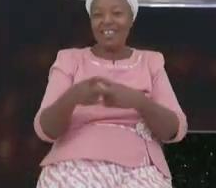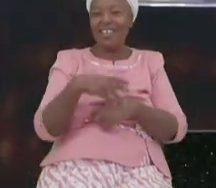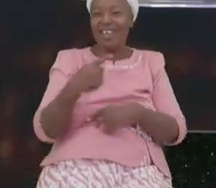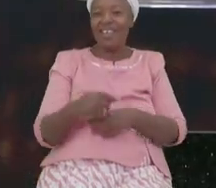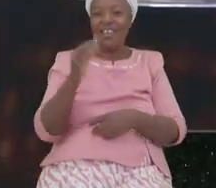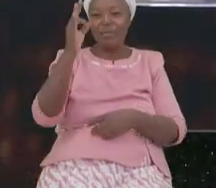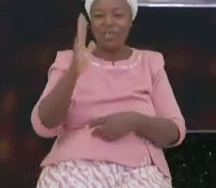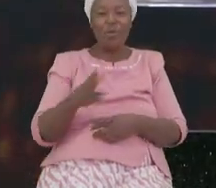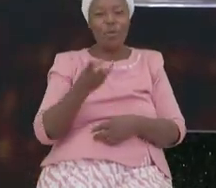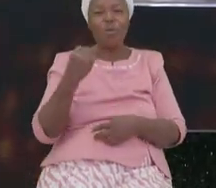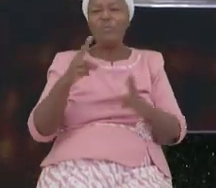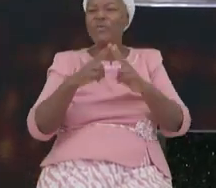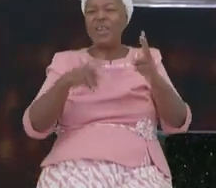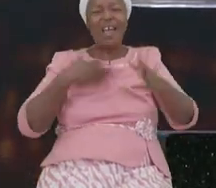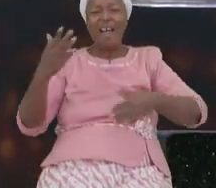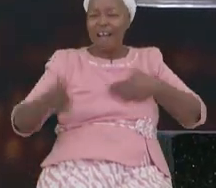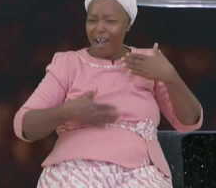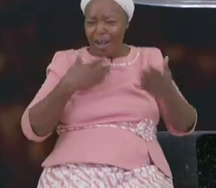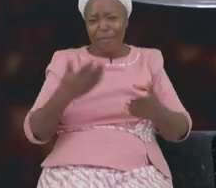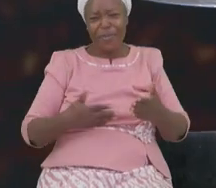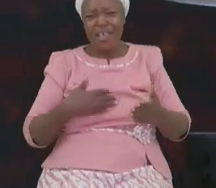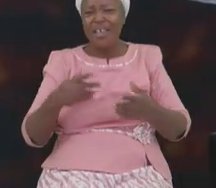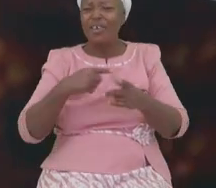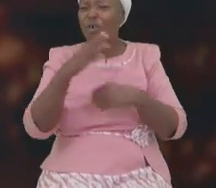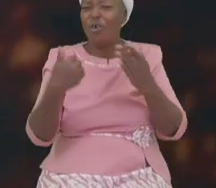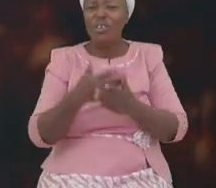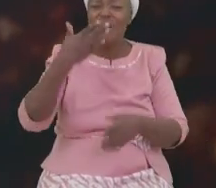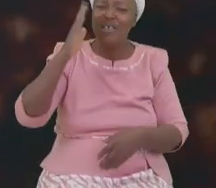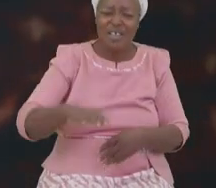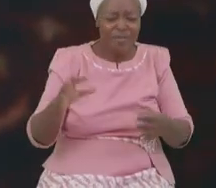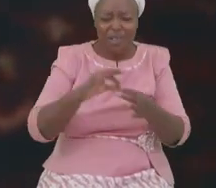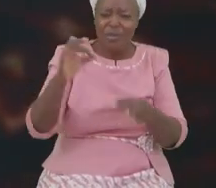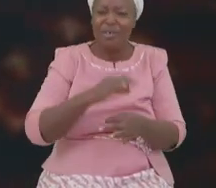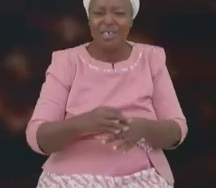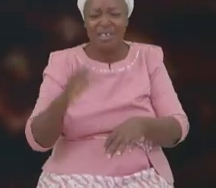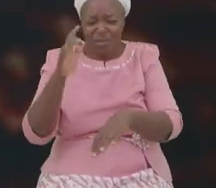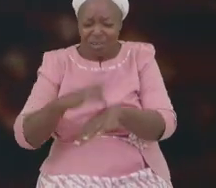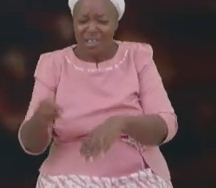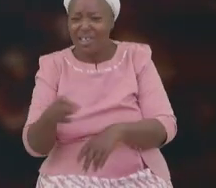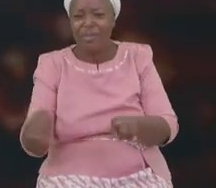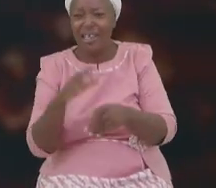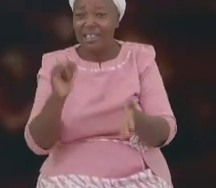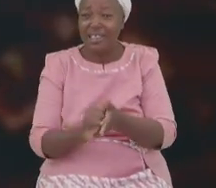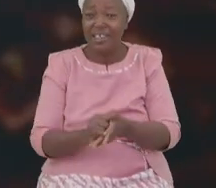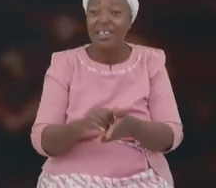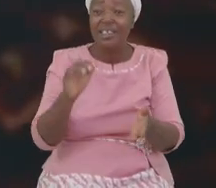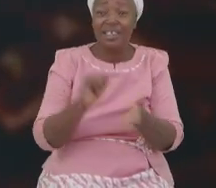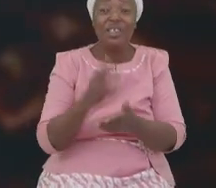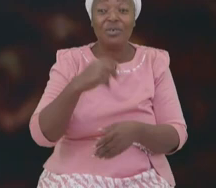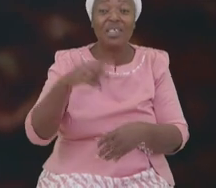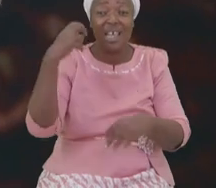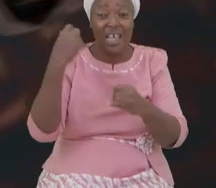so excited. Those evil spirits, pinching them, cutting them like that, that was the end of